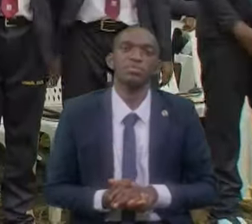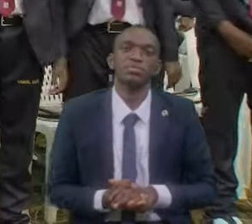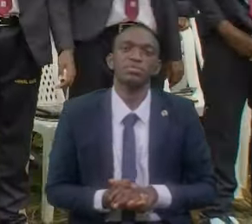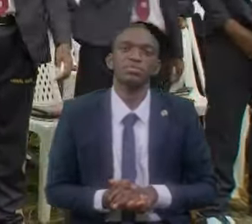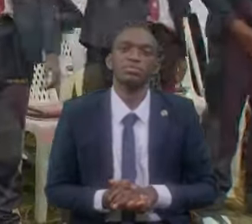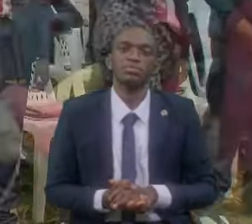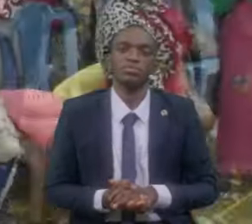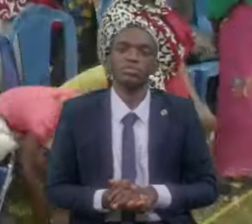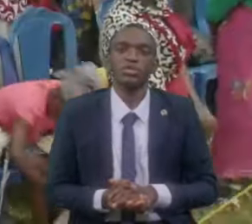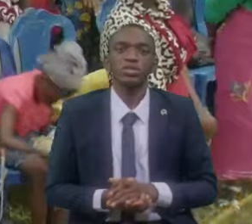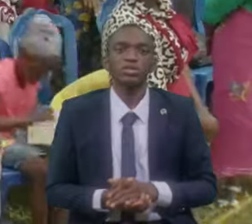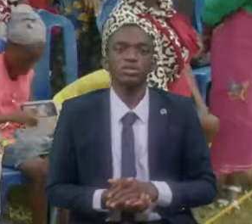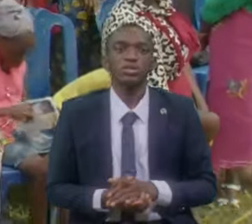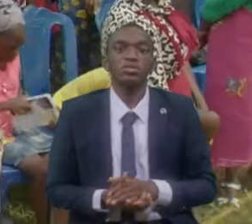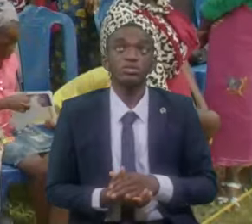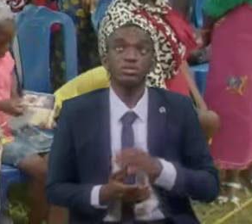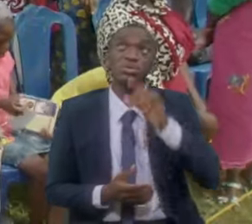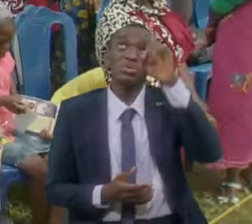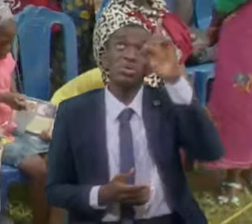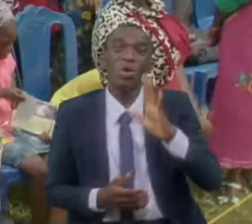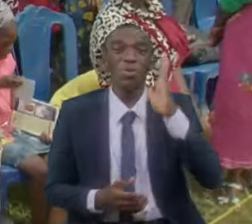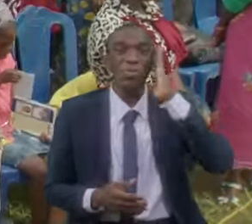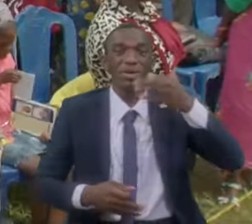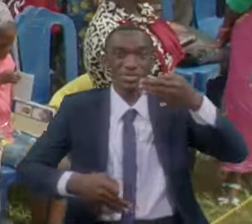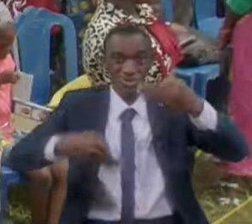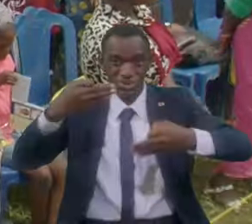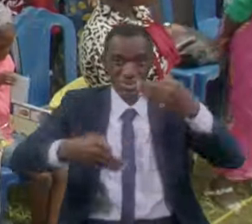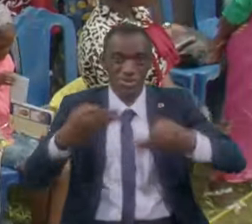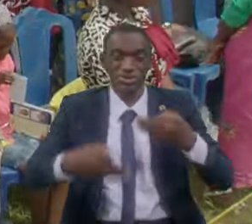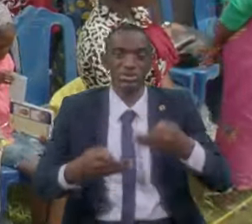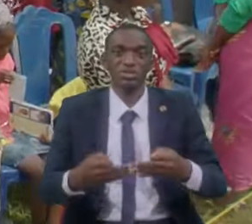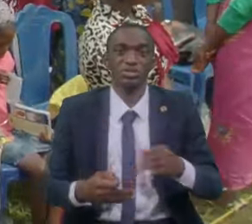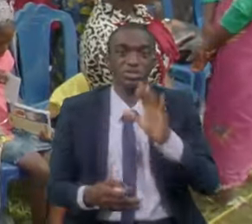You'll be judged by the words of your mouth.